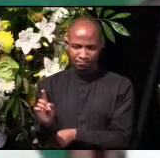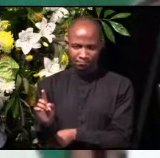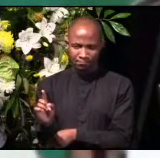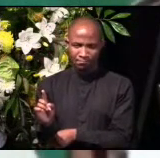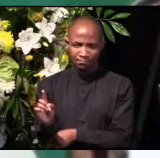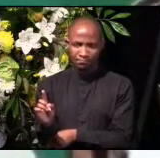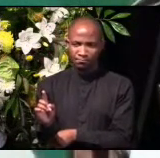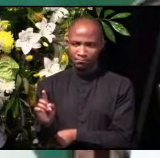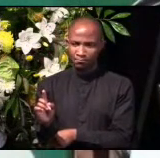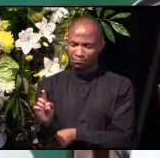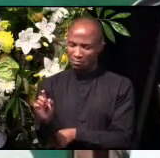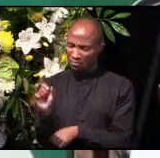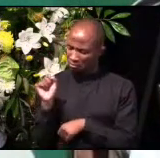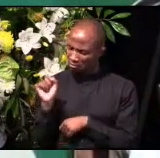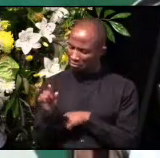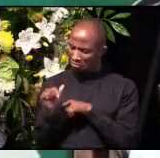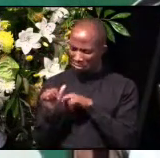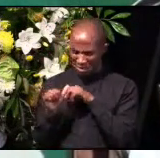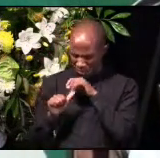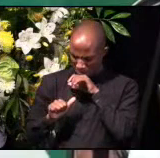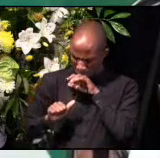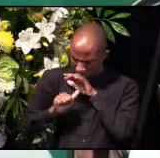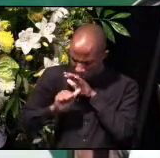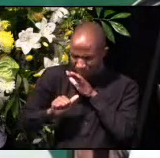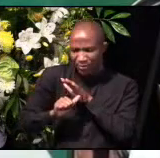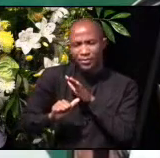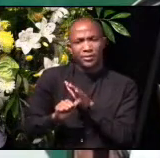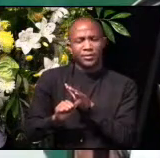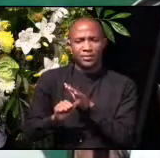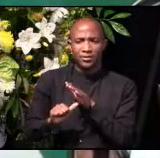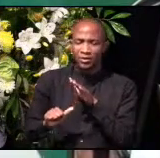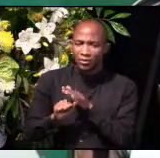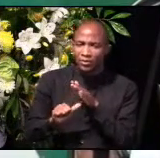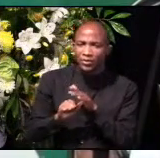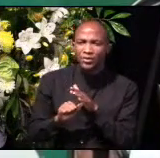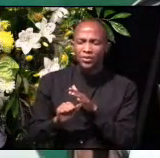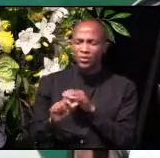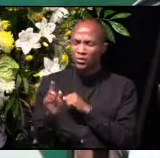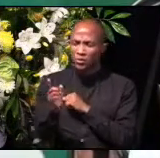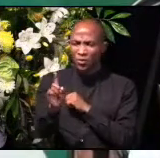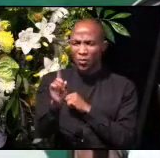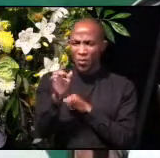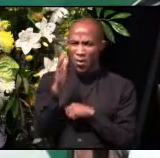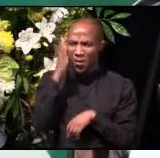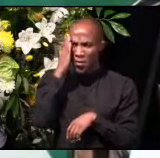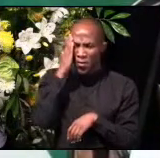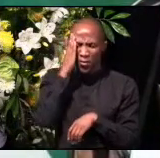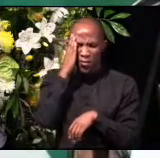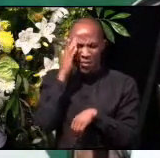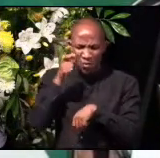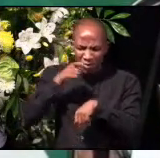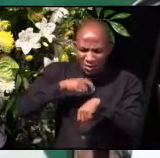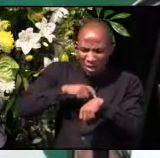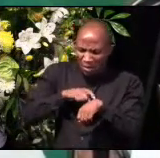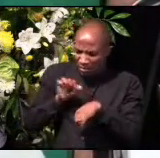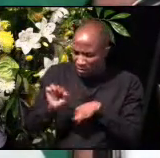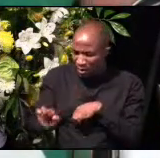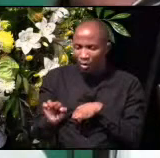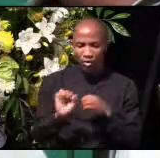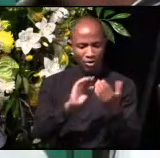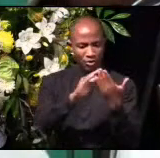those were organic leaders embedded within the conditions of their times and their communities